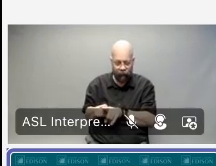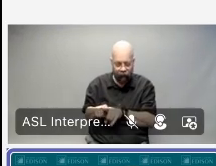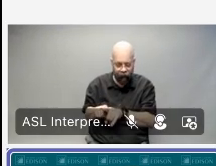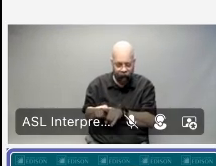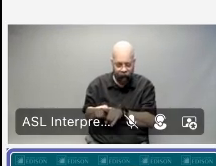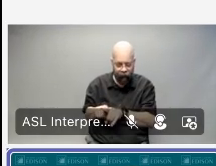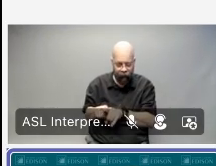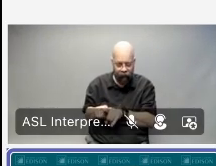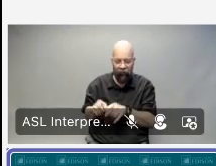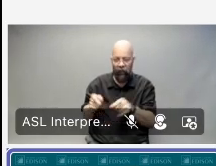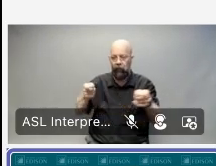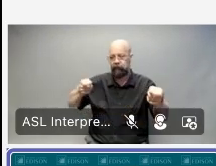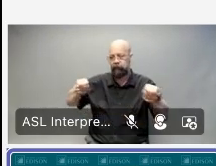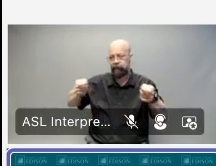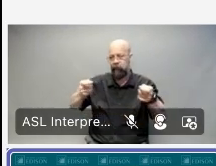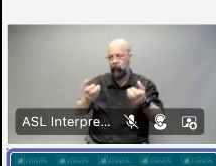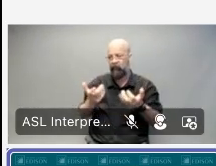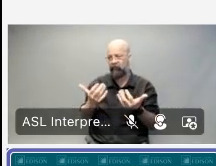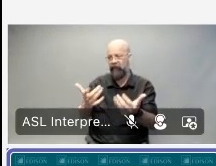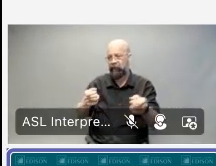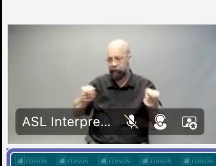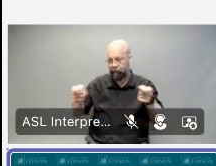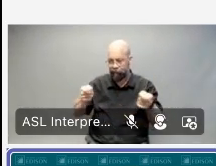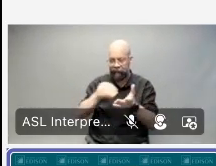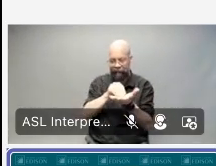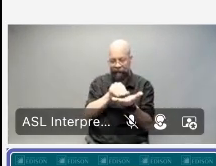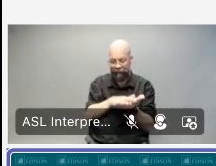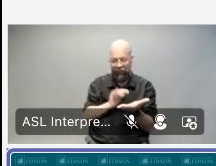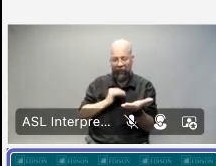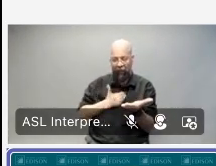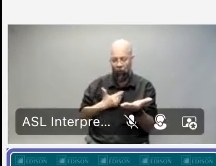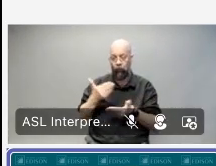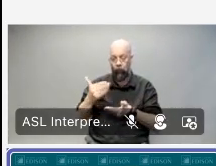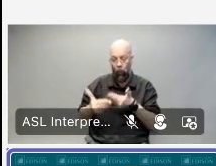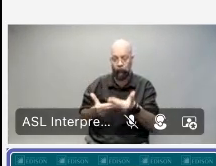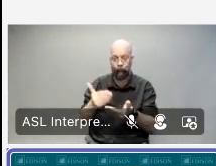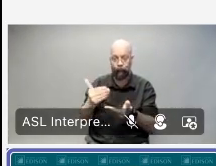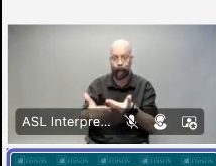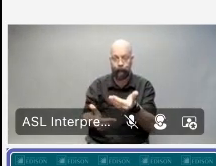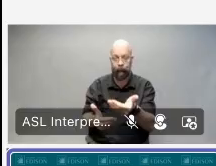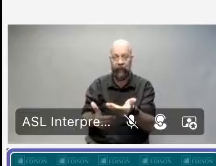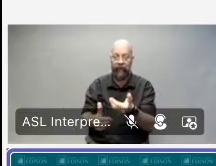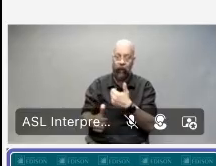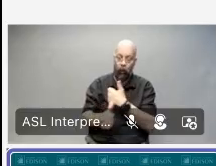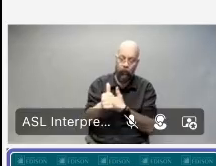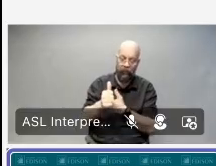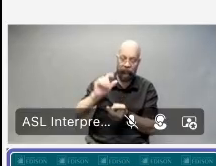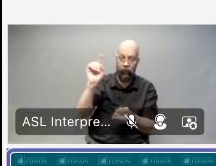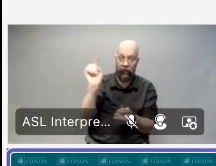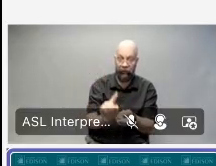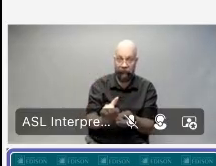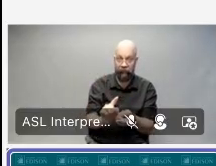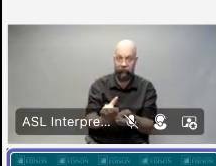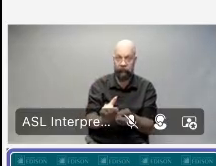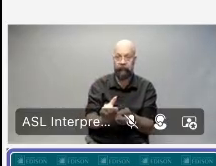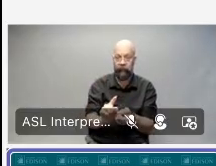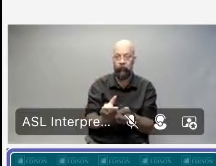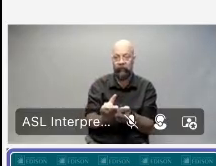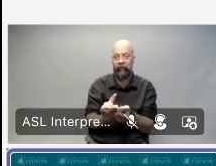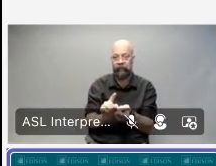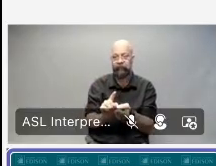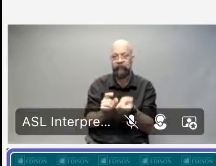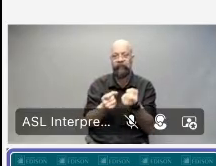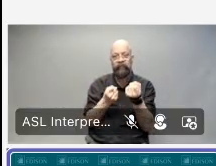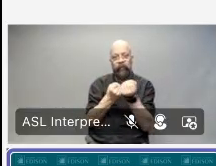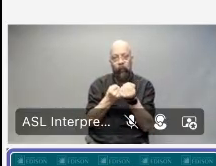plans, which are required, that further document the company's system-wide progress in risk reduction, reinforcing the practices that